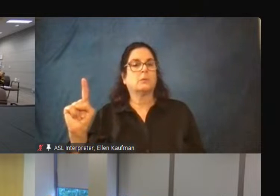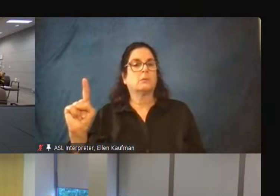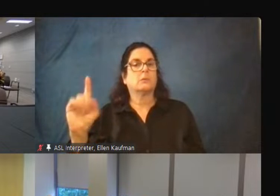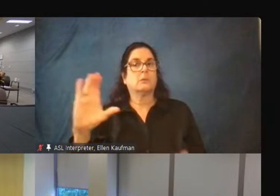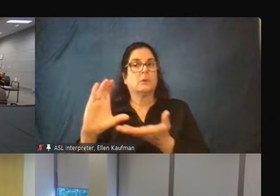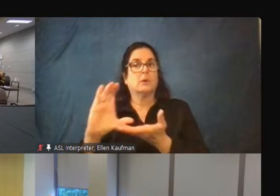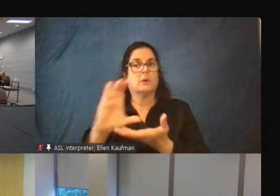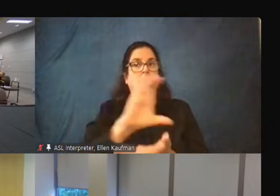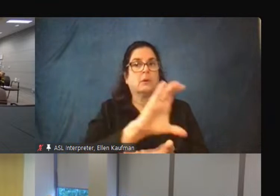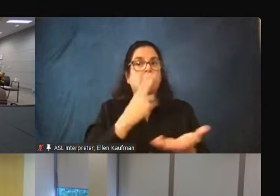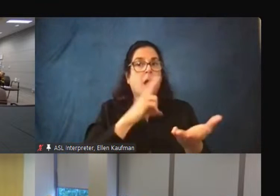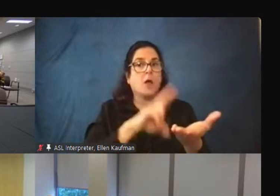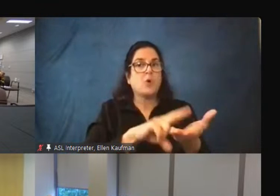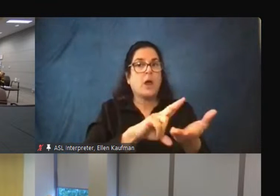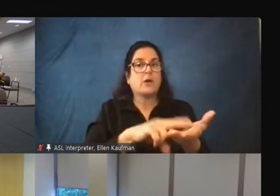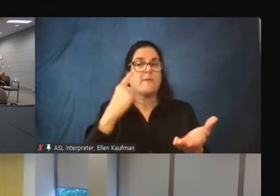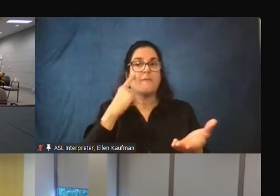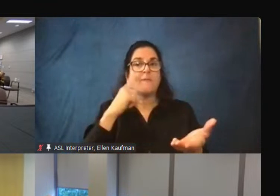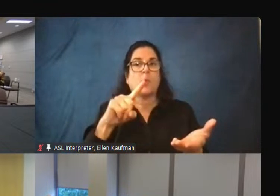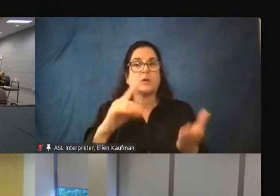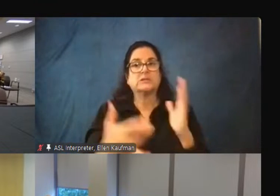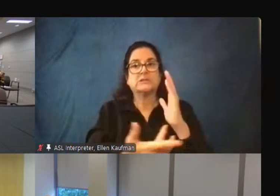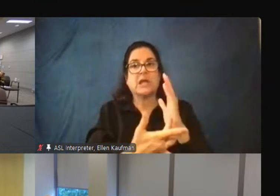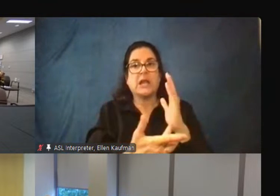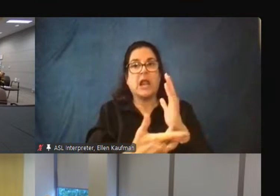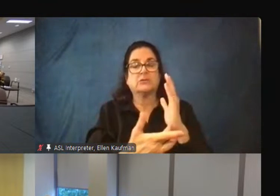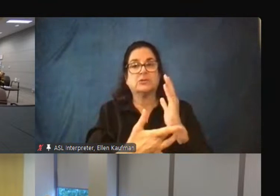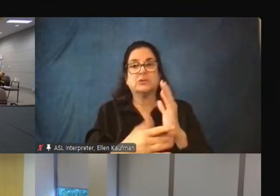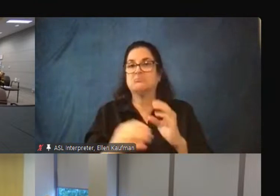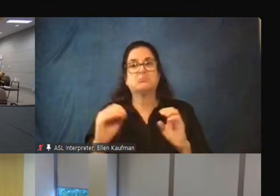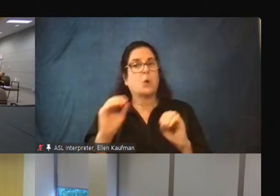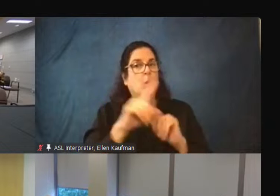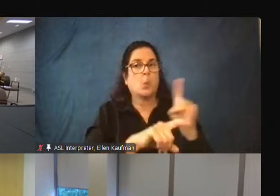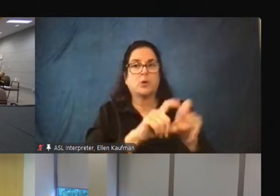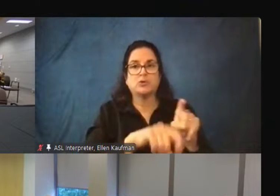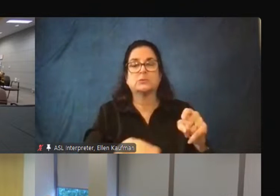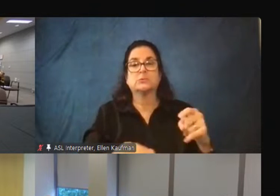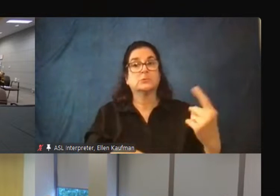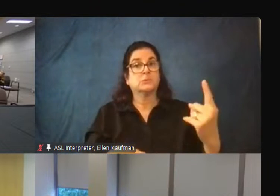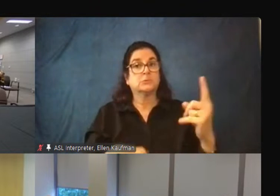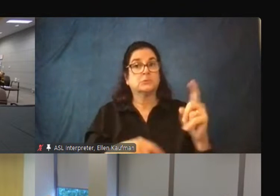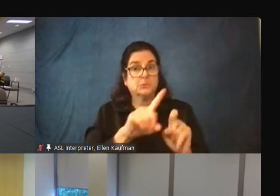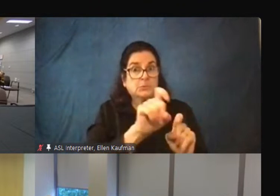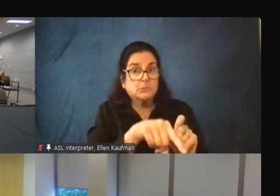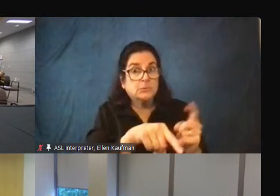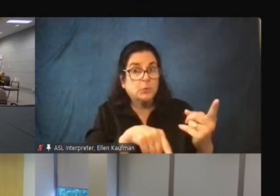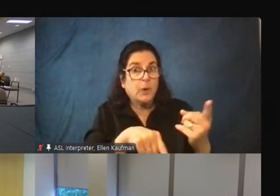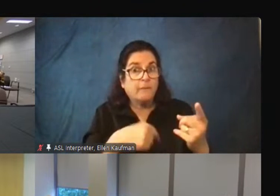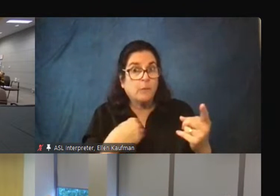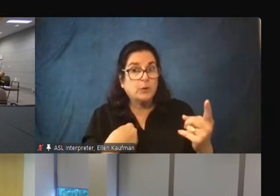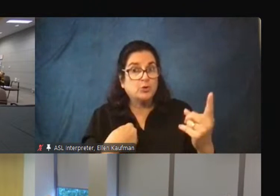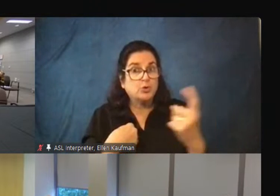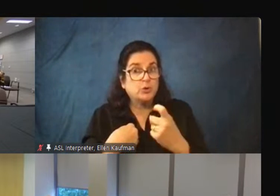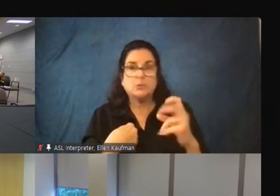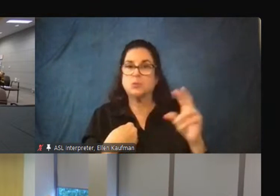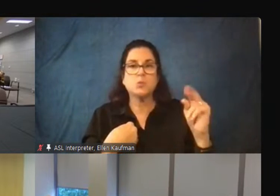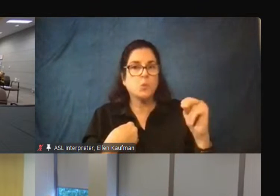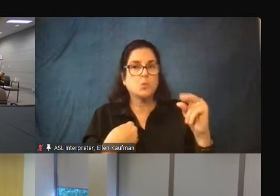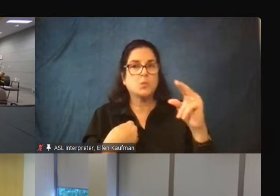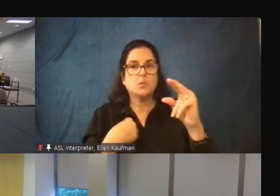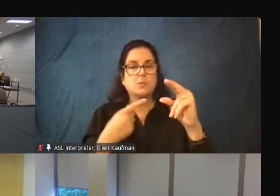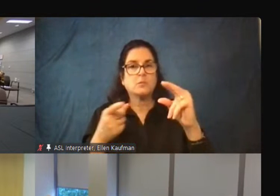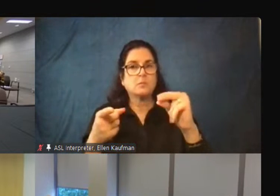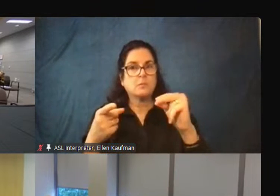questions. Director Raquel? No question. Director Ortiz? Chairman Barclay? Director Eady?